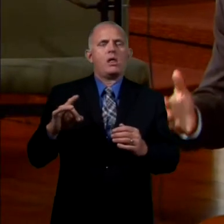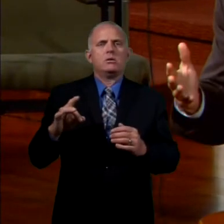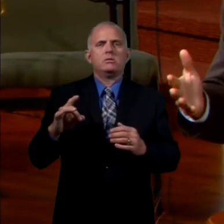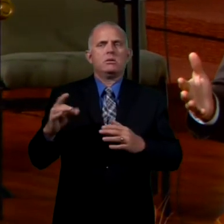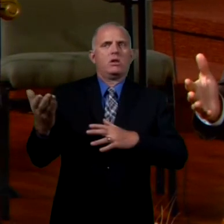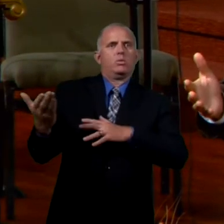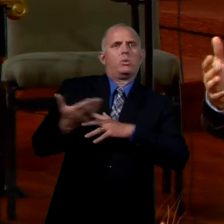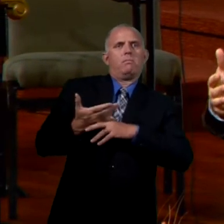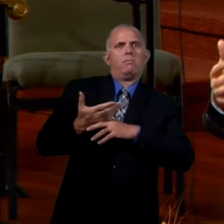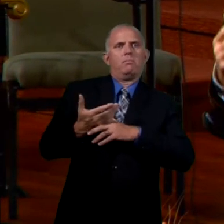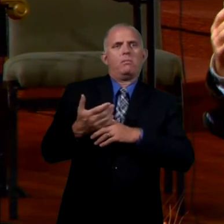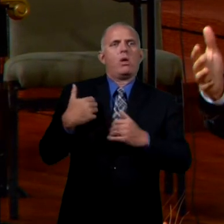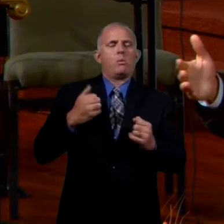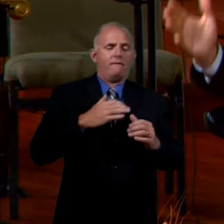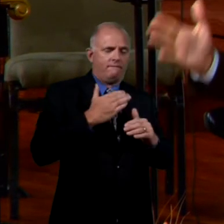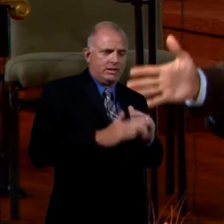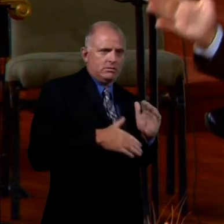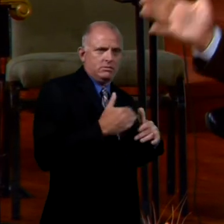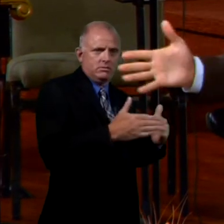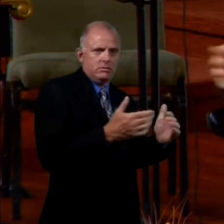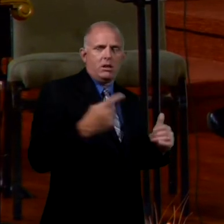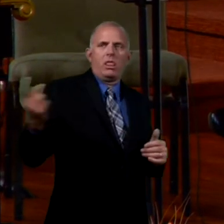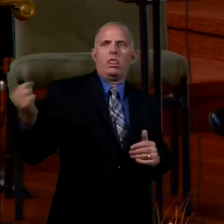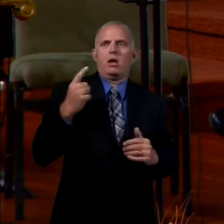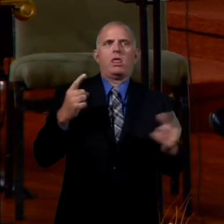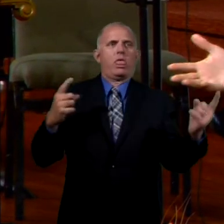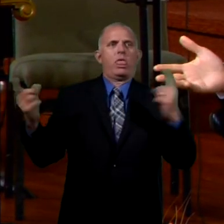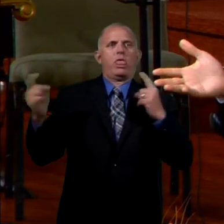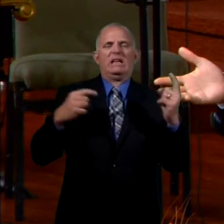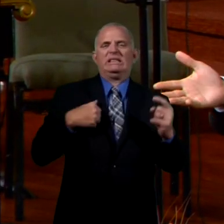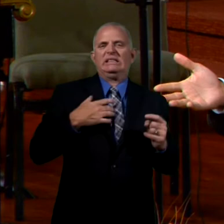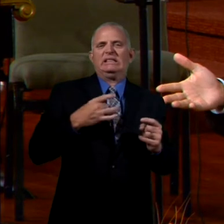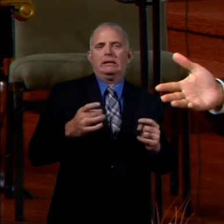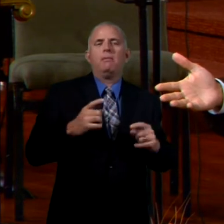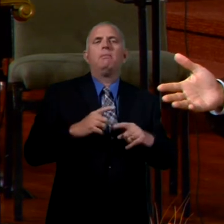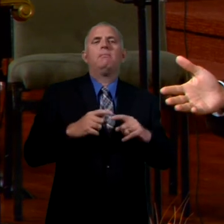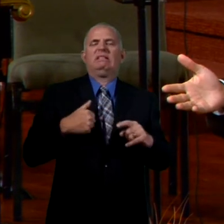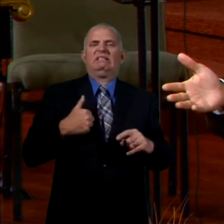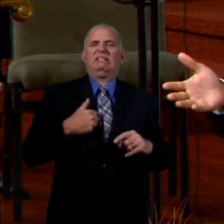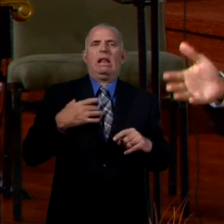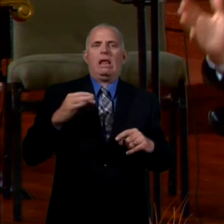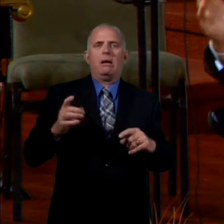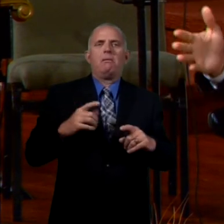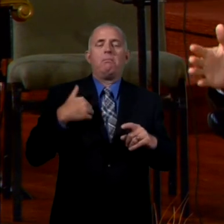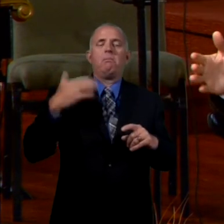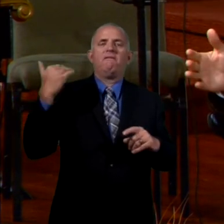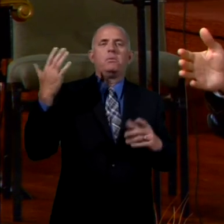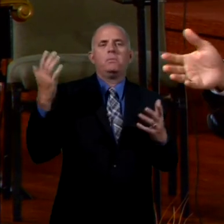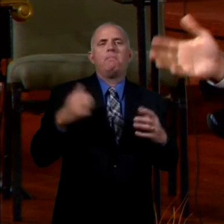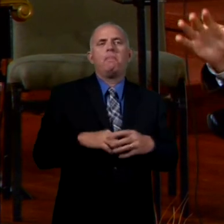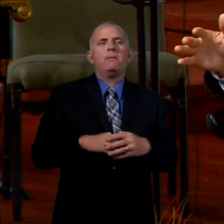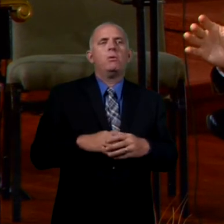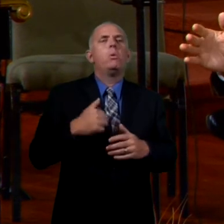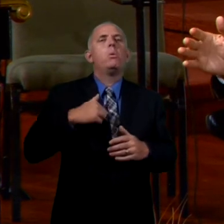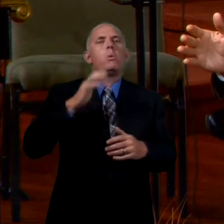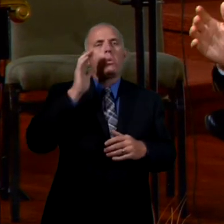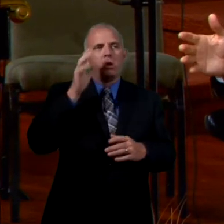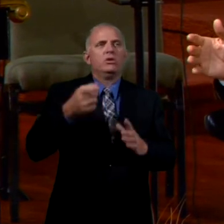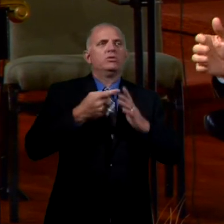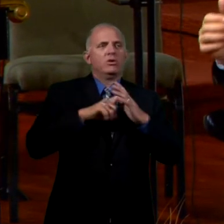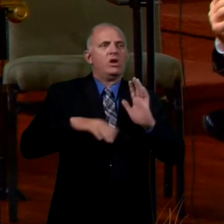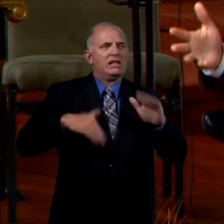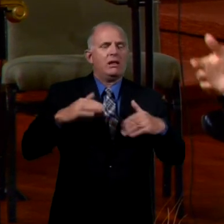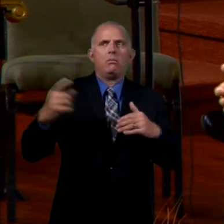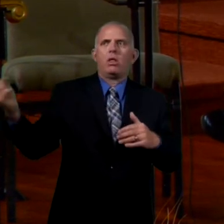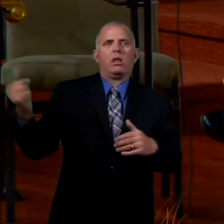a groove, you get things going, and people want to come talk to you right then. You ever have that problem? Right when you get things going, someone that comes in at